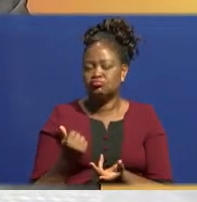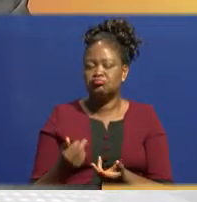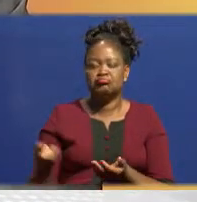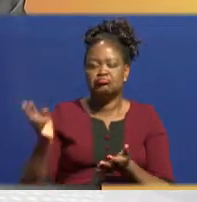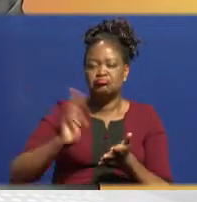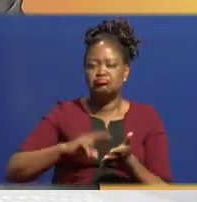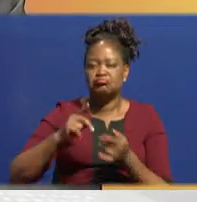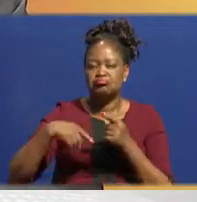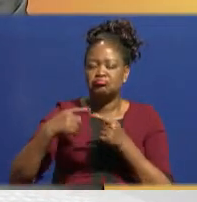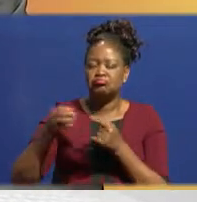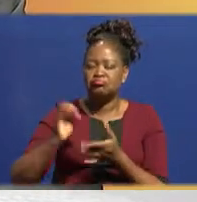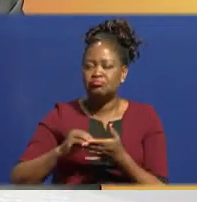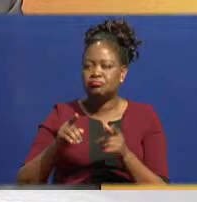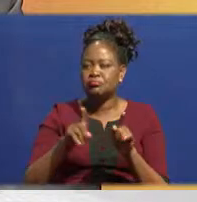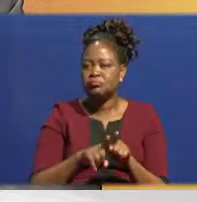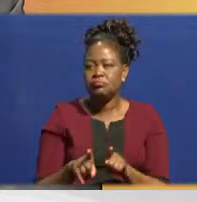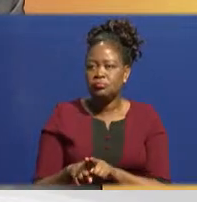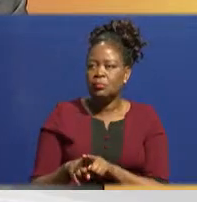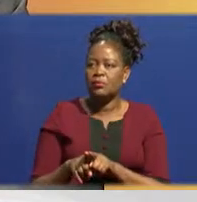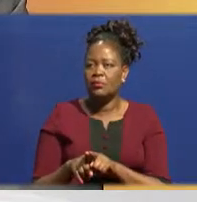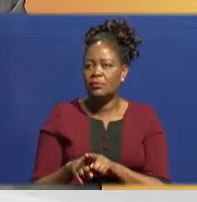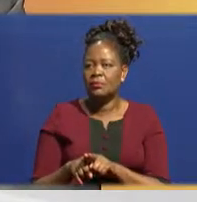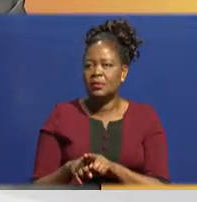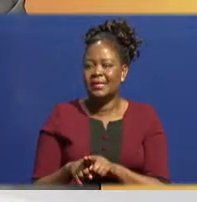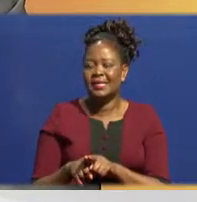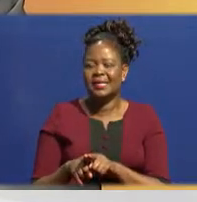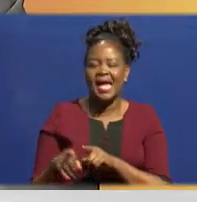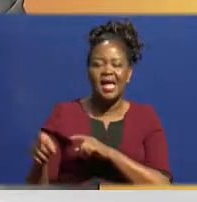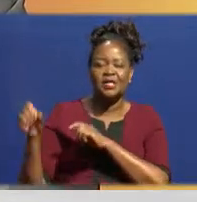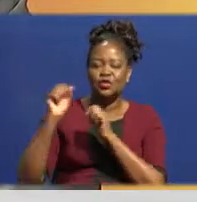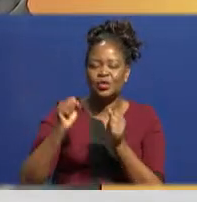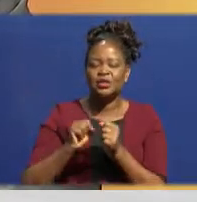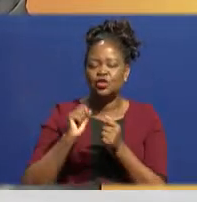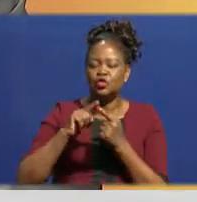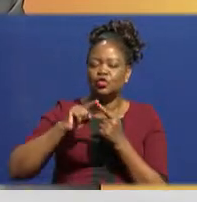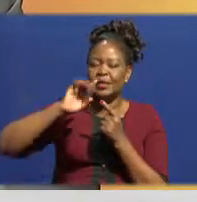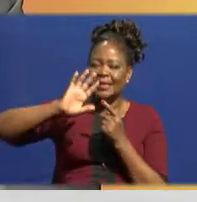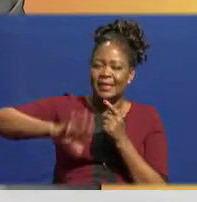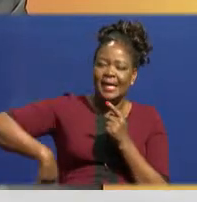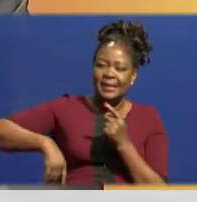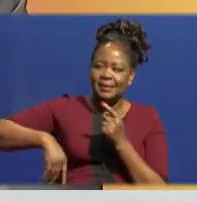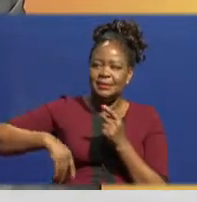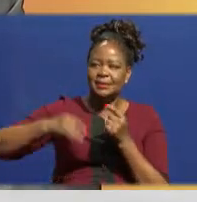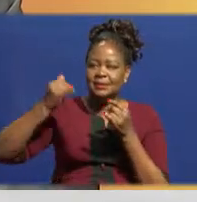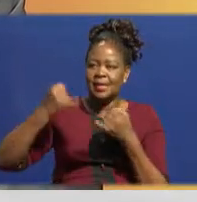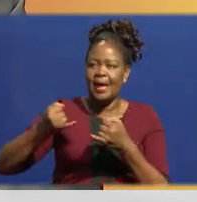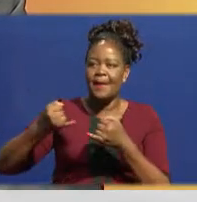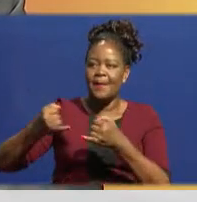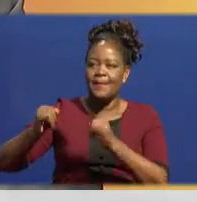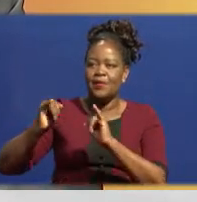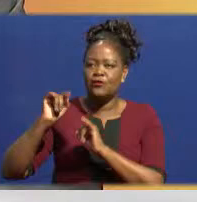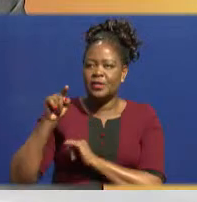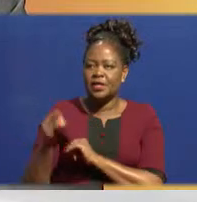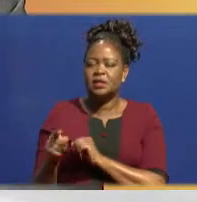again, mm-hmm. it will be like a strategy to derail the implementation